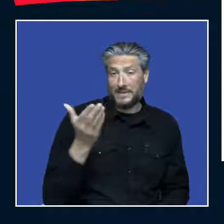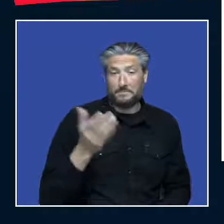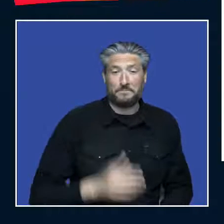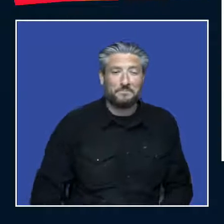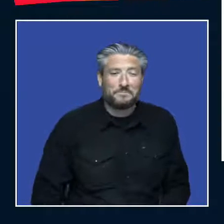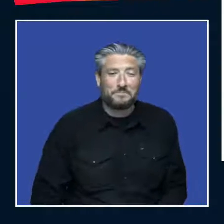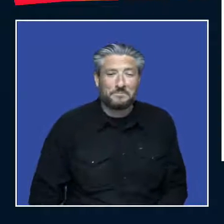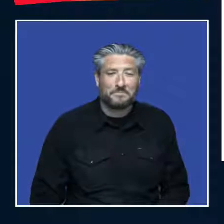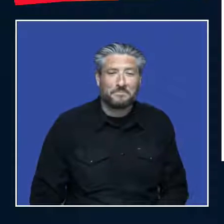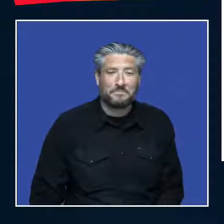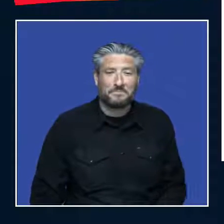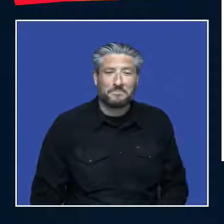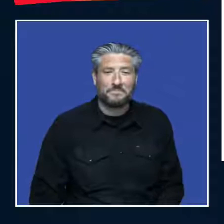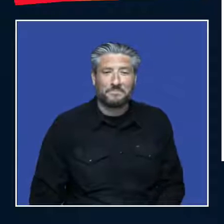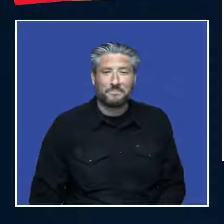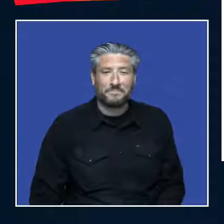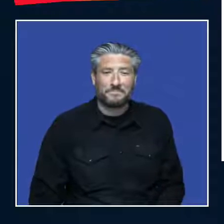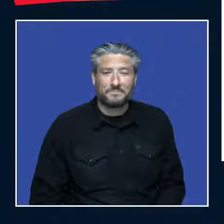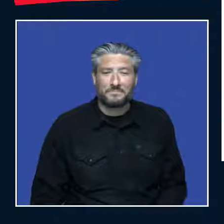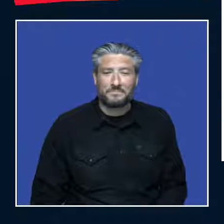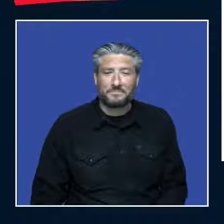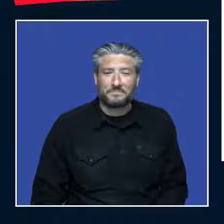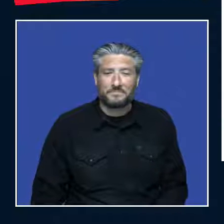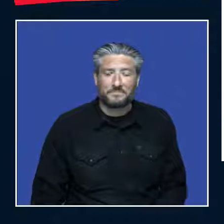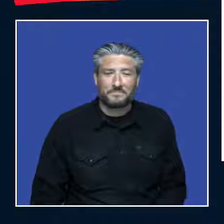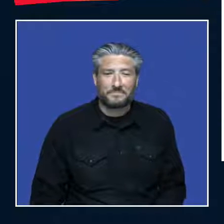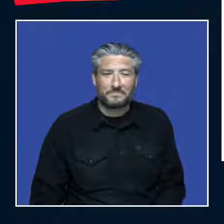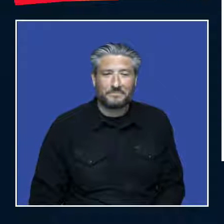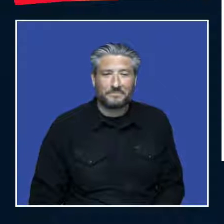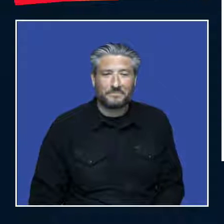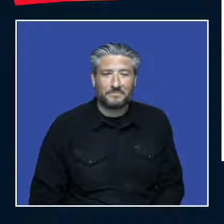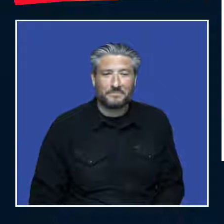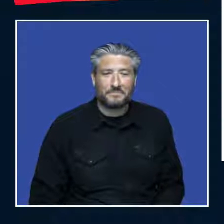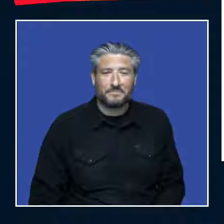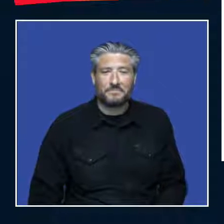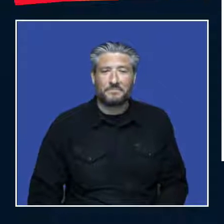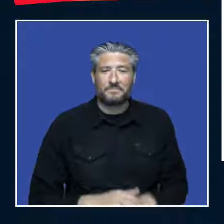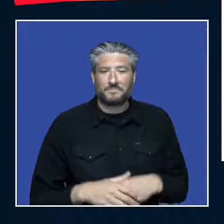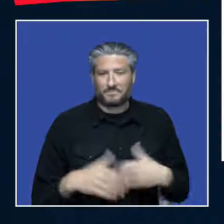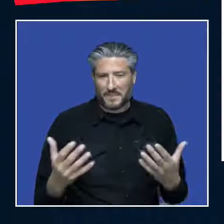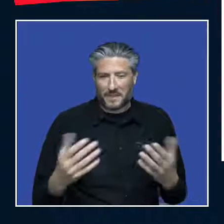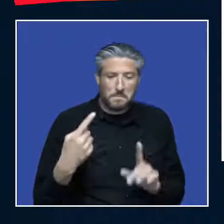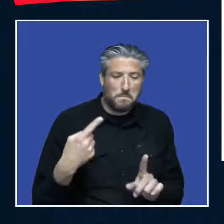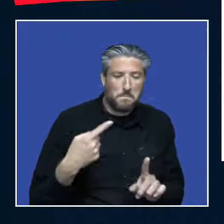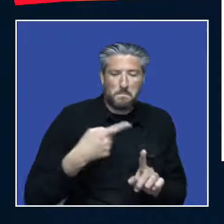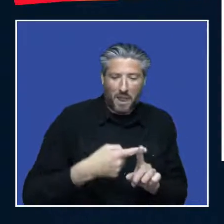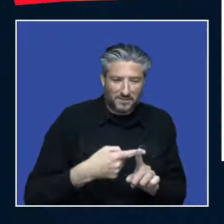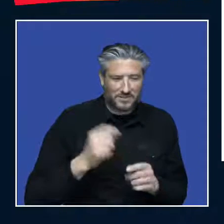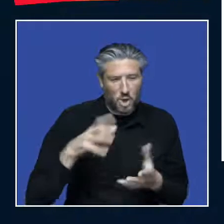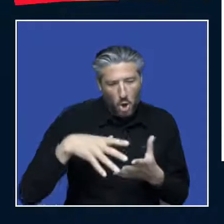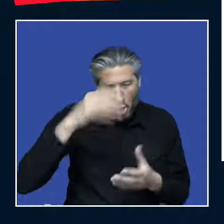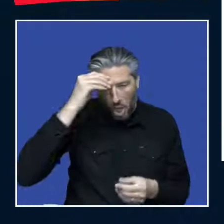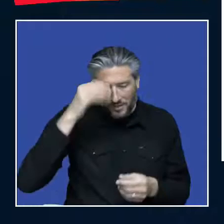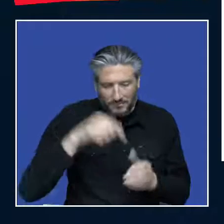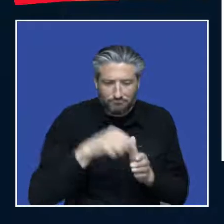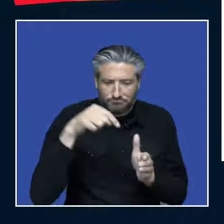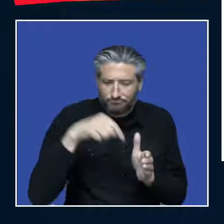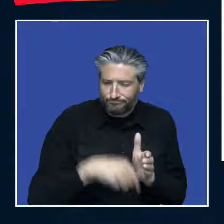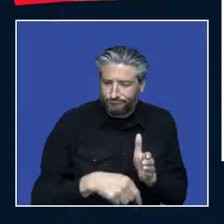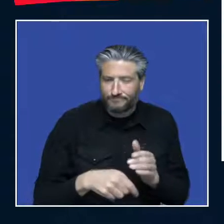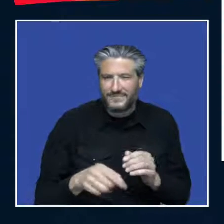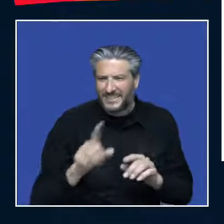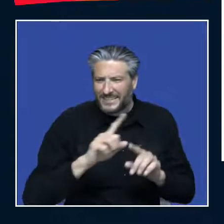aka.ms/az-learn-docker. There's also something, a Learn module for the deployment on app service. And now I think it's time